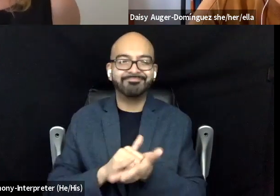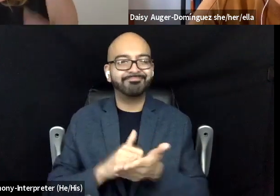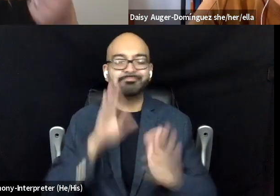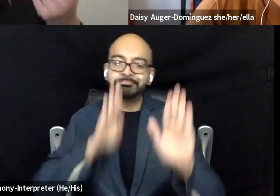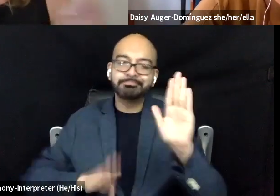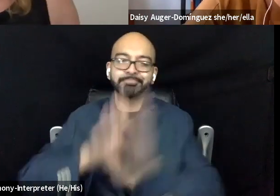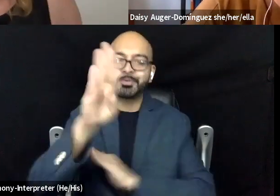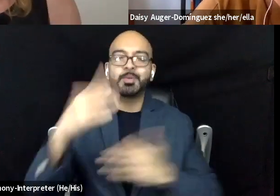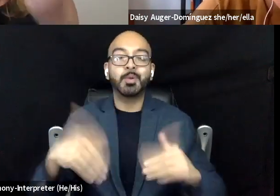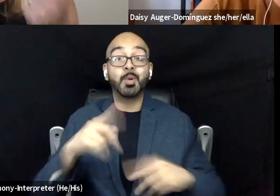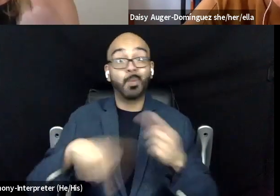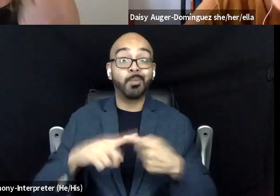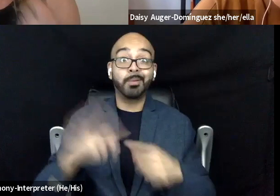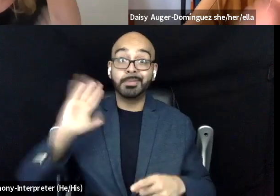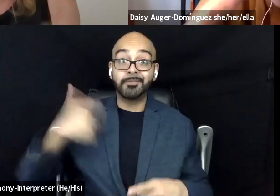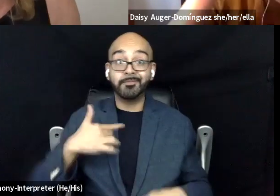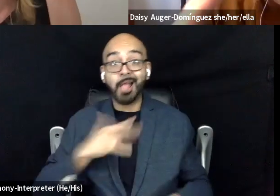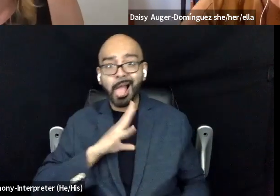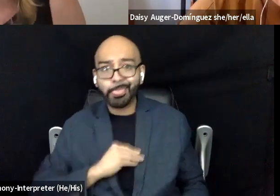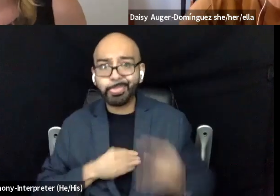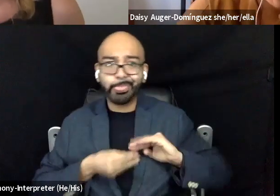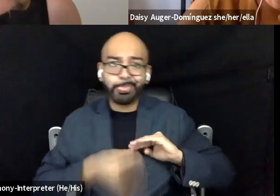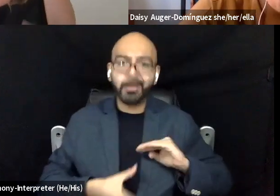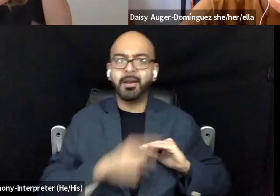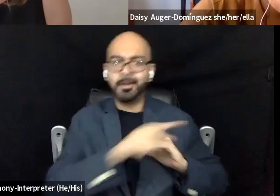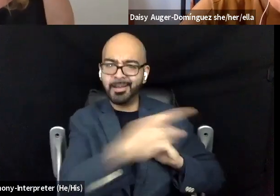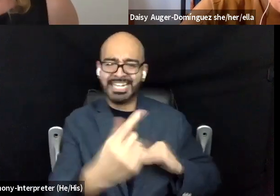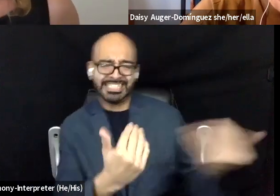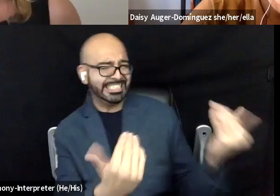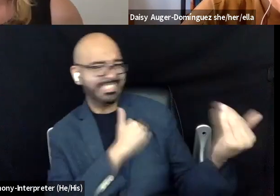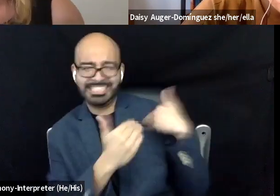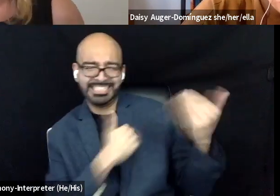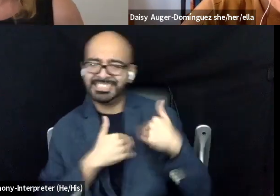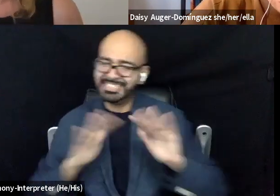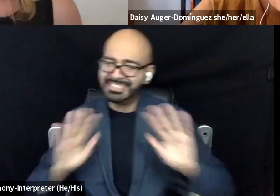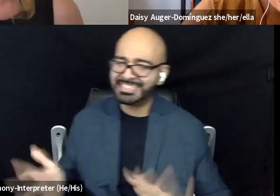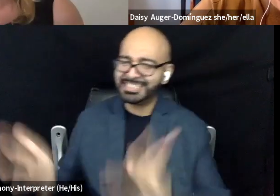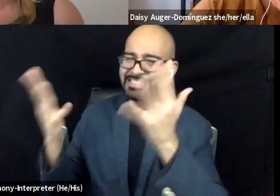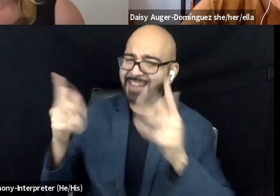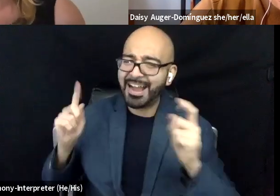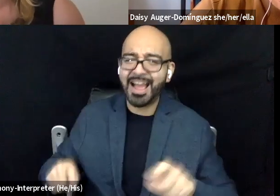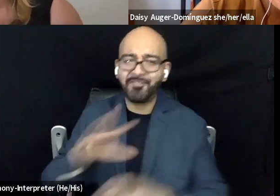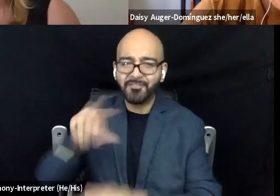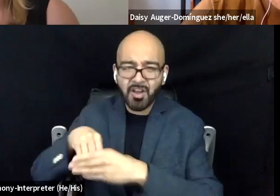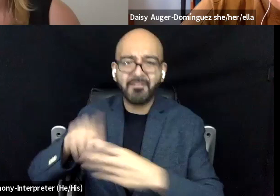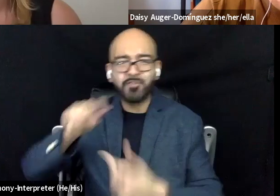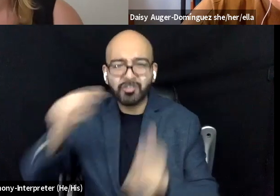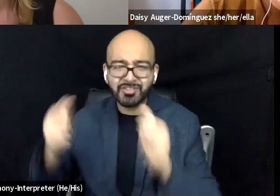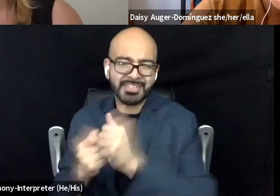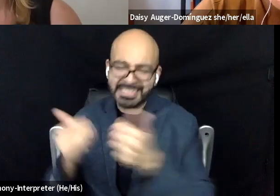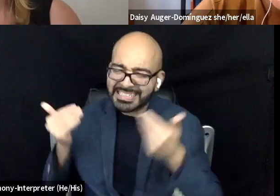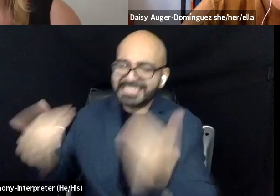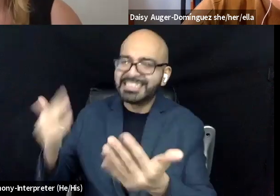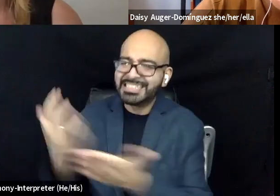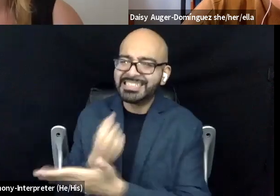of shook me and said, no, you have to do this. You have to make this change. This is what you need to do right now. Yes.